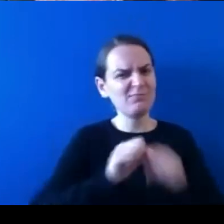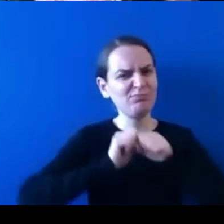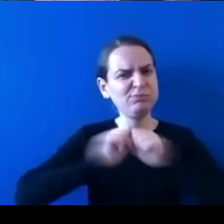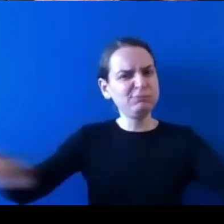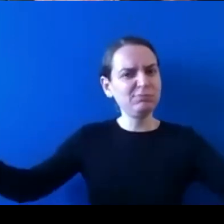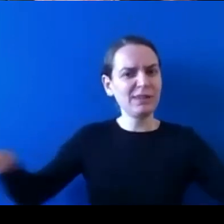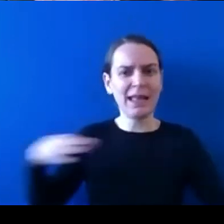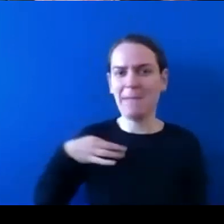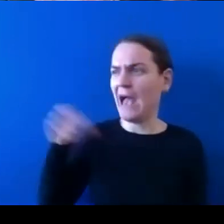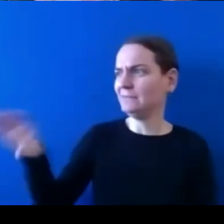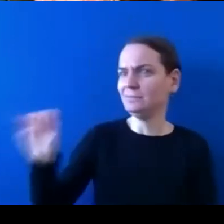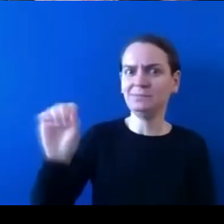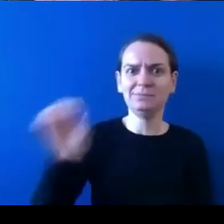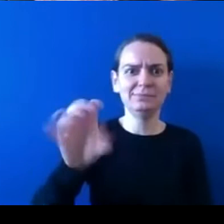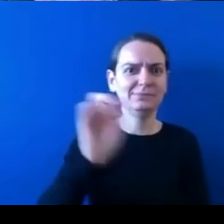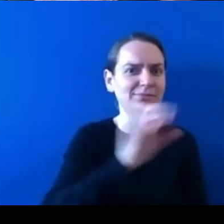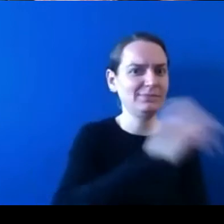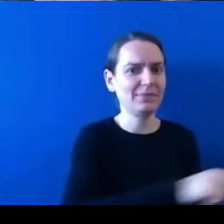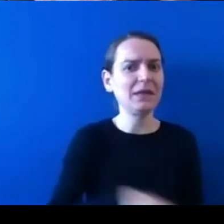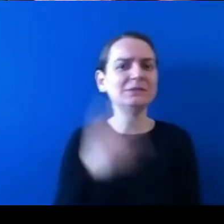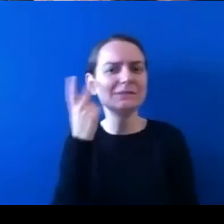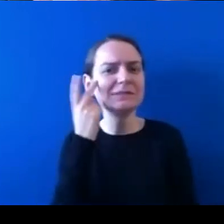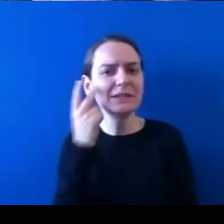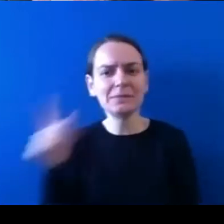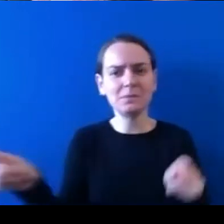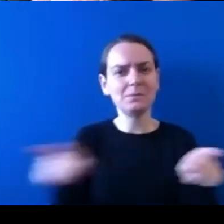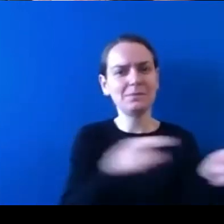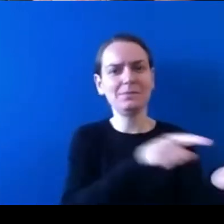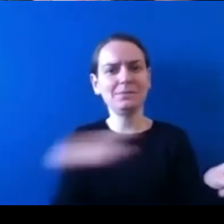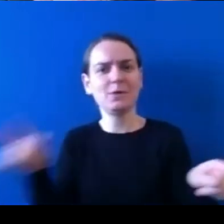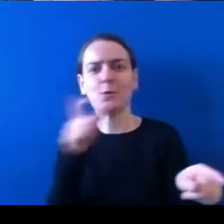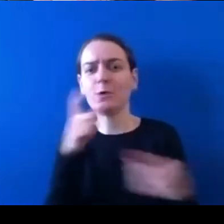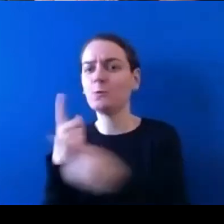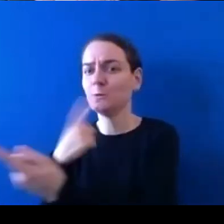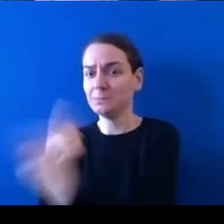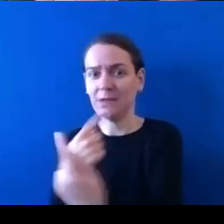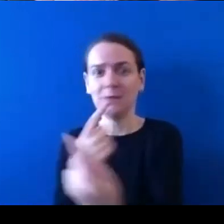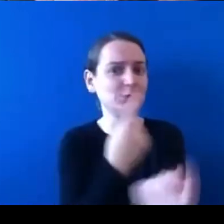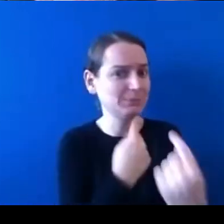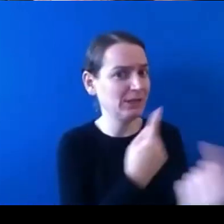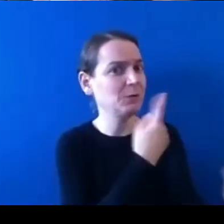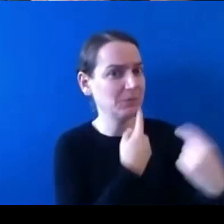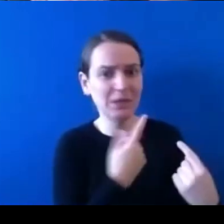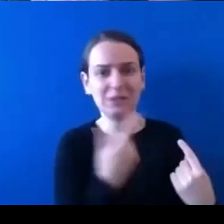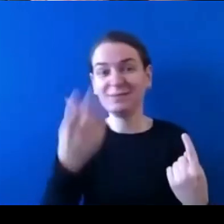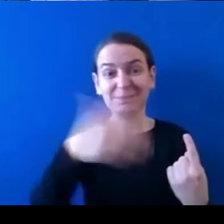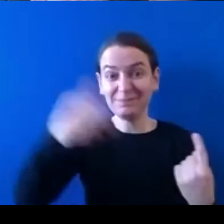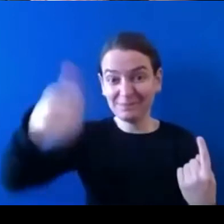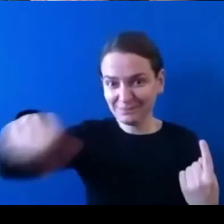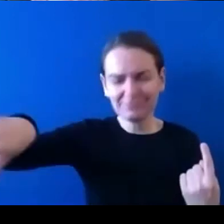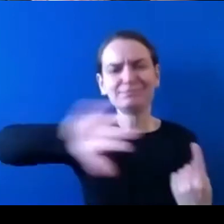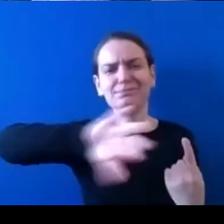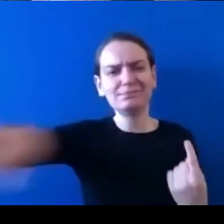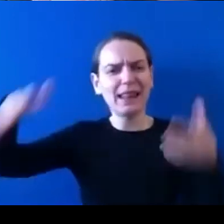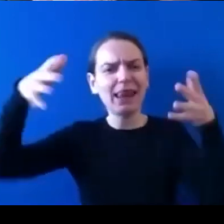Acceptance notifications begin in January. So when my daughter did this, she did everything over the summer and did the applications